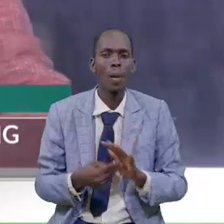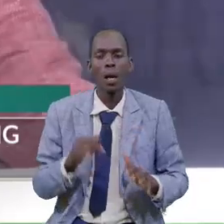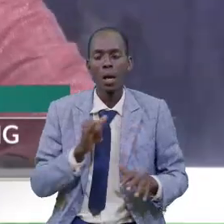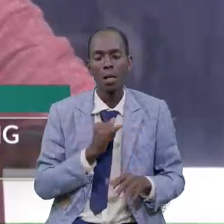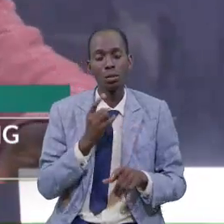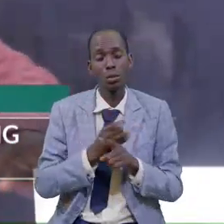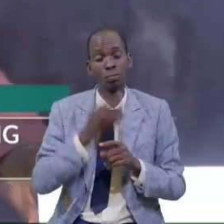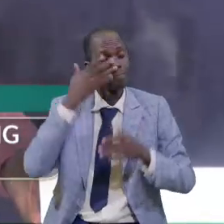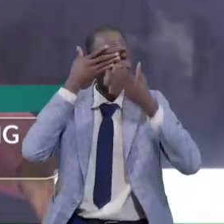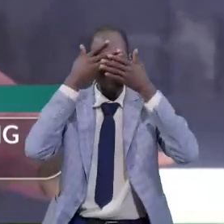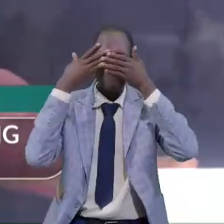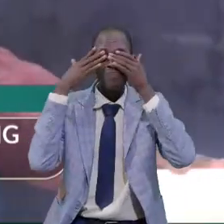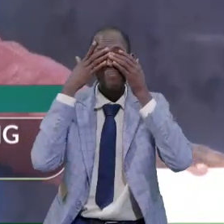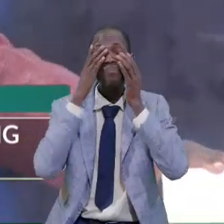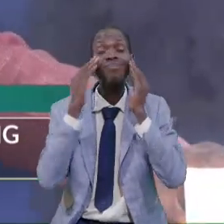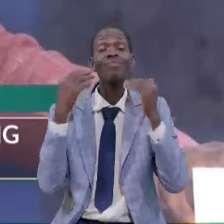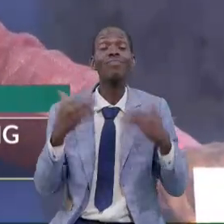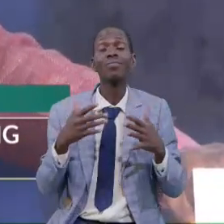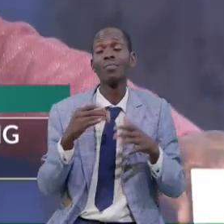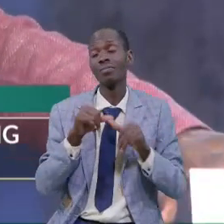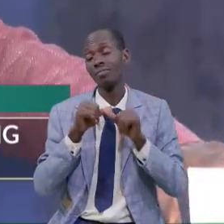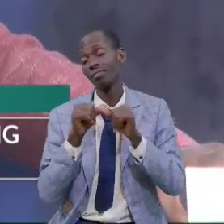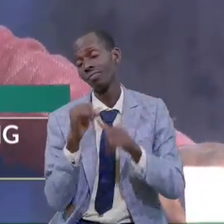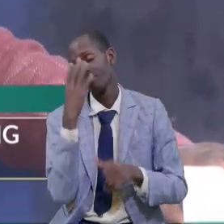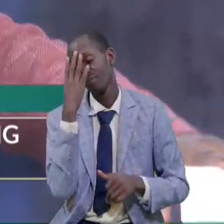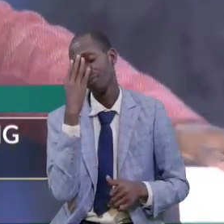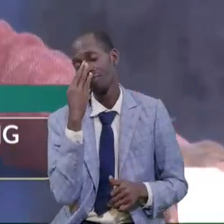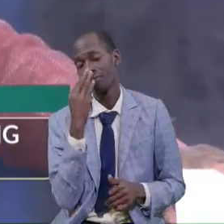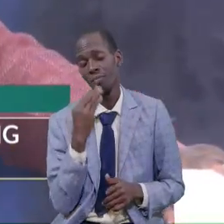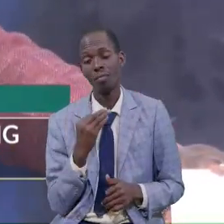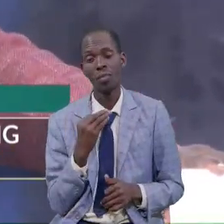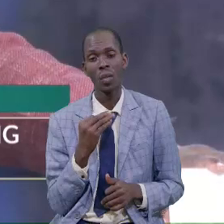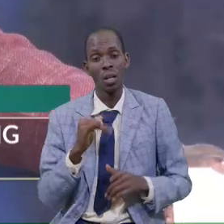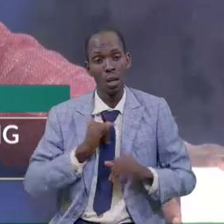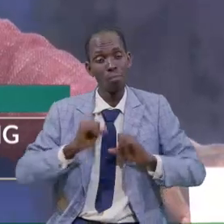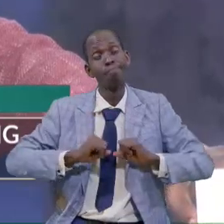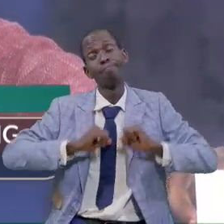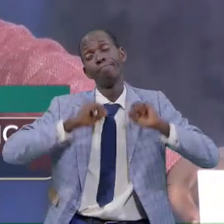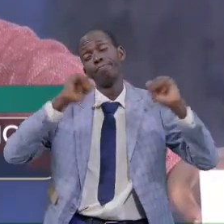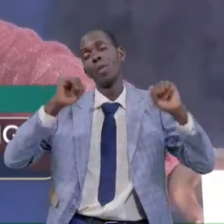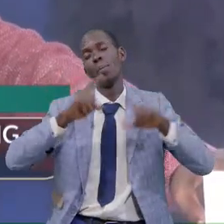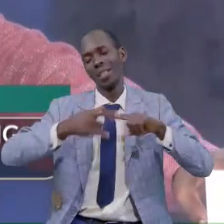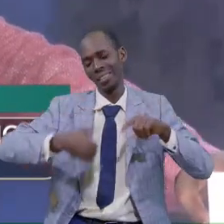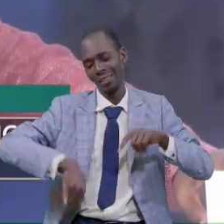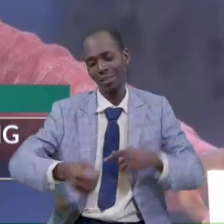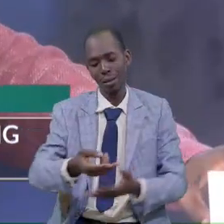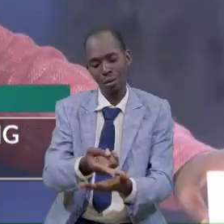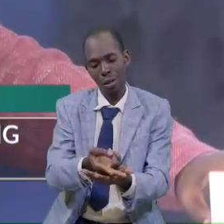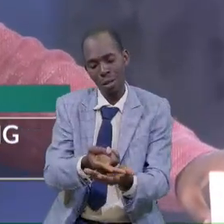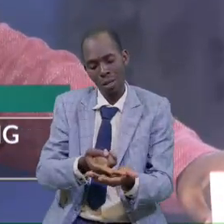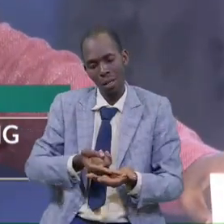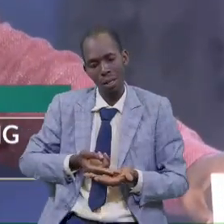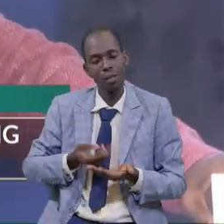I keep on sleeping there. I wake up, but I'm lying down and I'm listening to, you know, music. That's